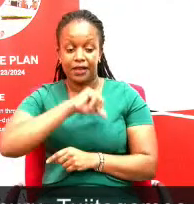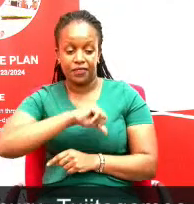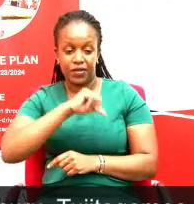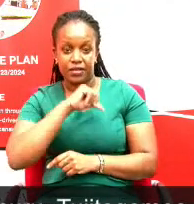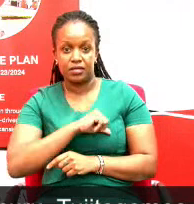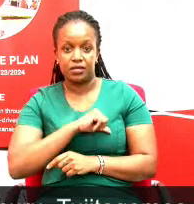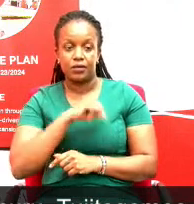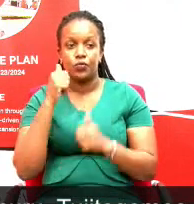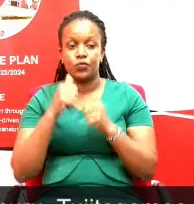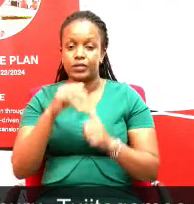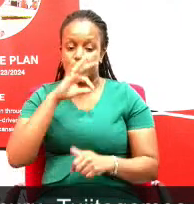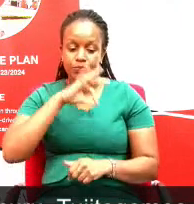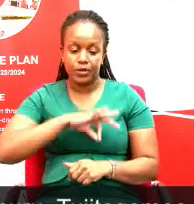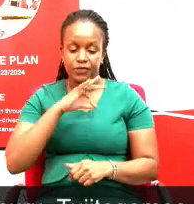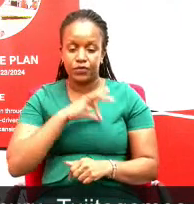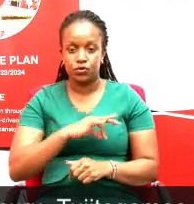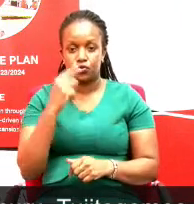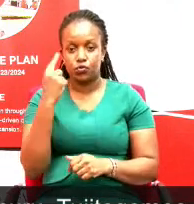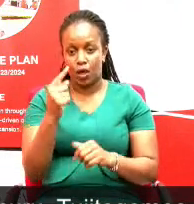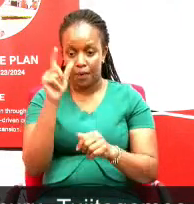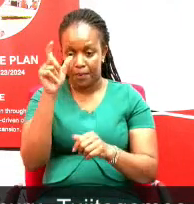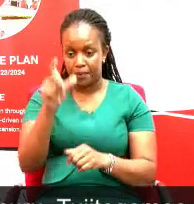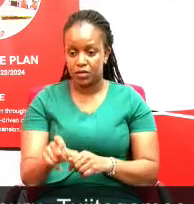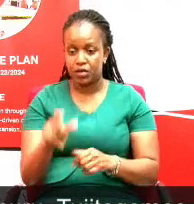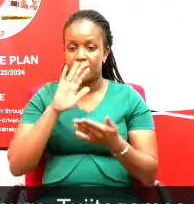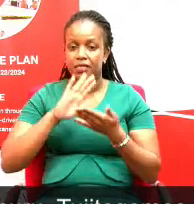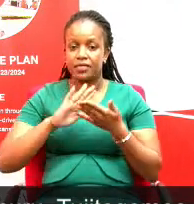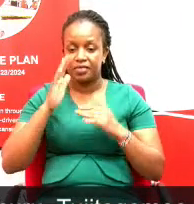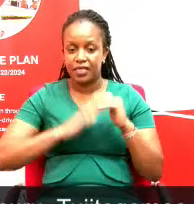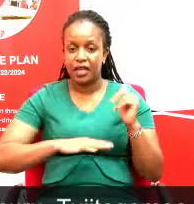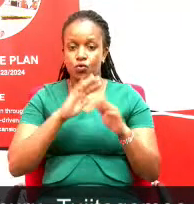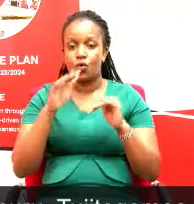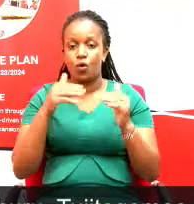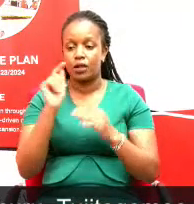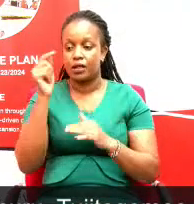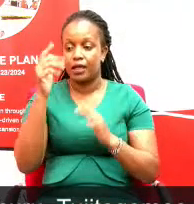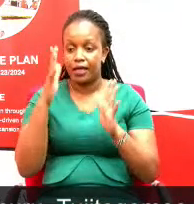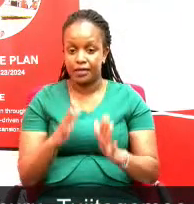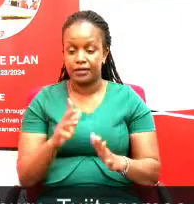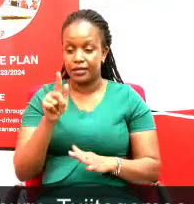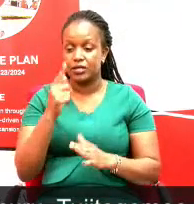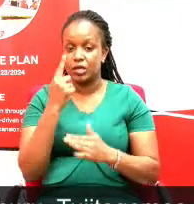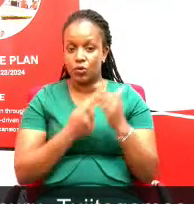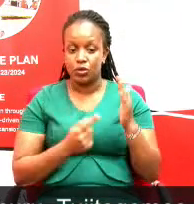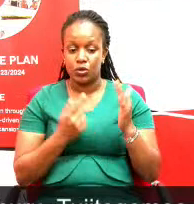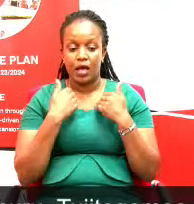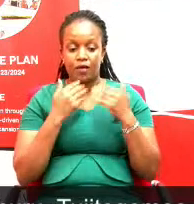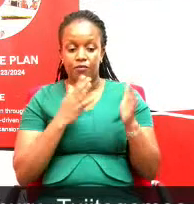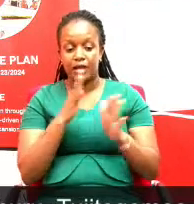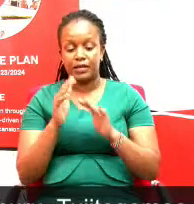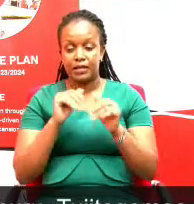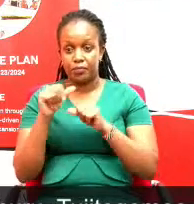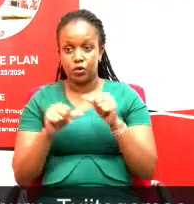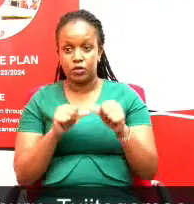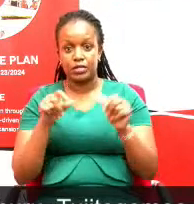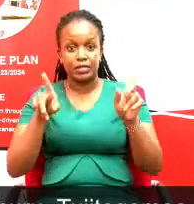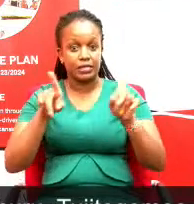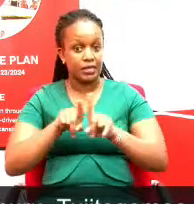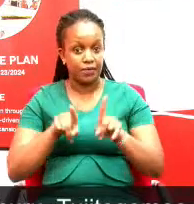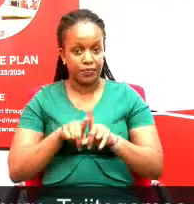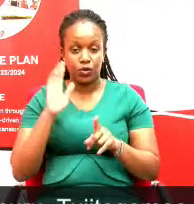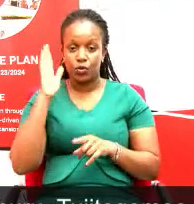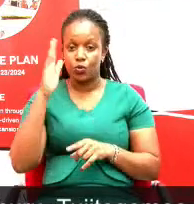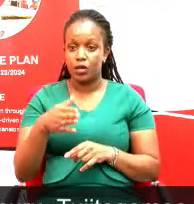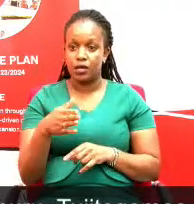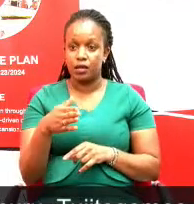is only beneficial to one entity rather than to the rest of the Kenyan. This is what we are set about. And we are going to endeavor to